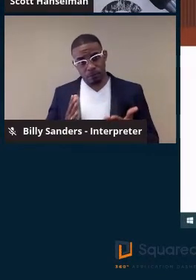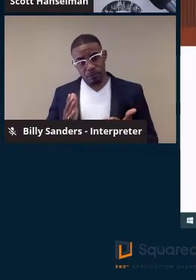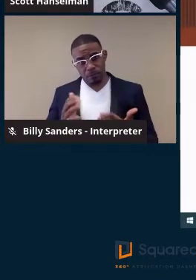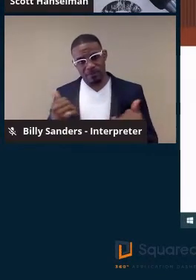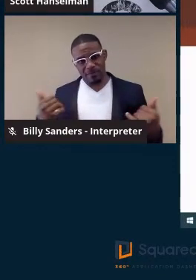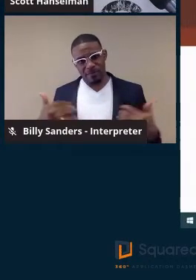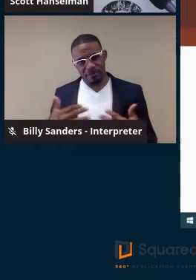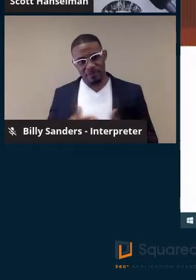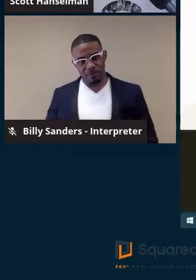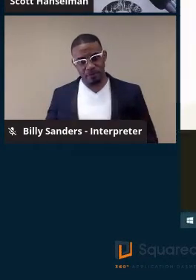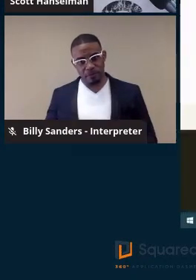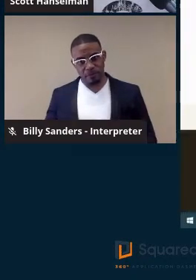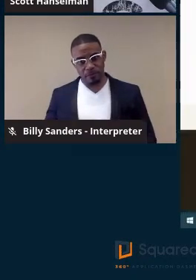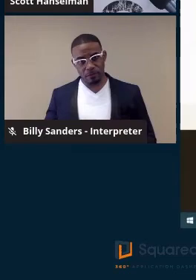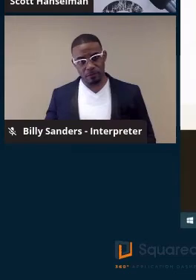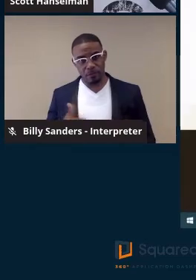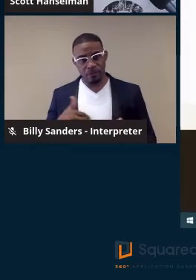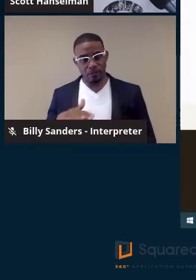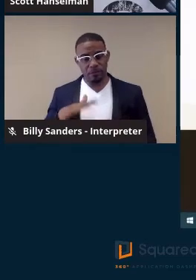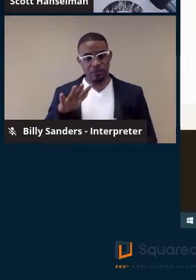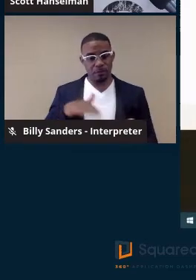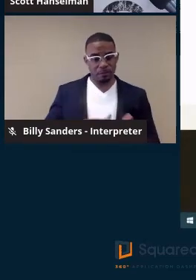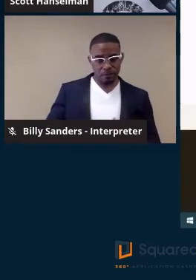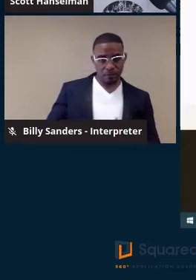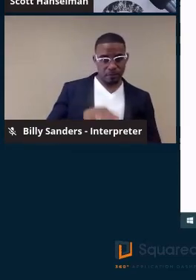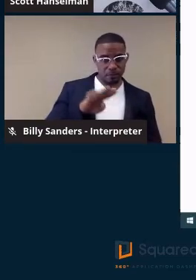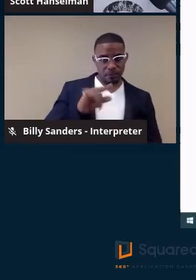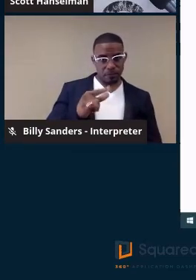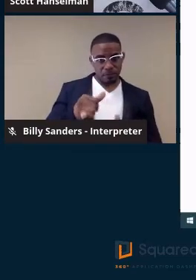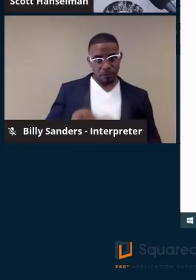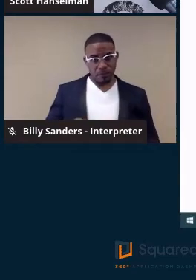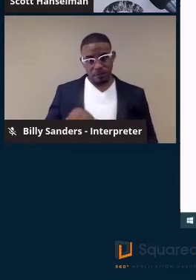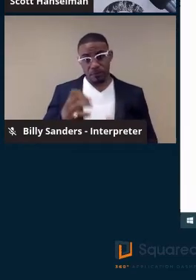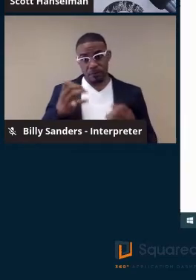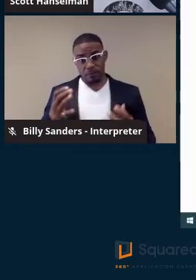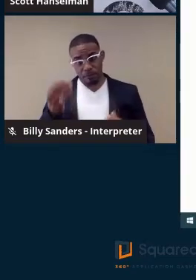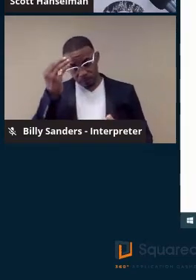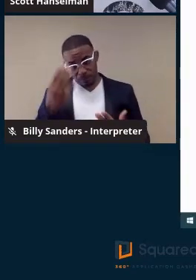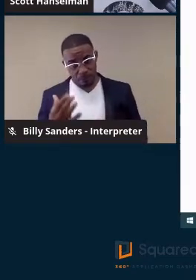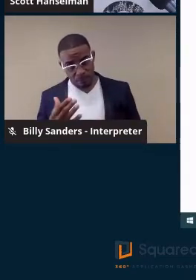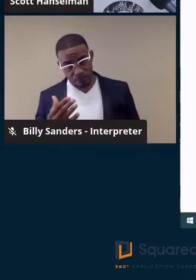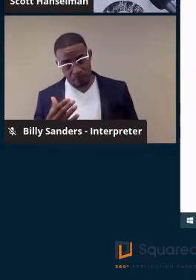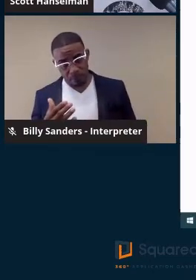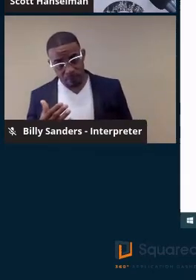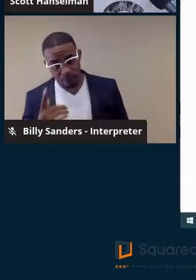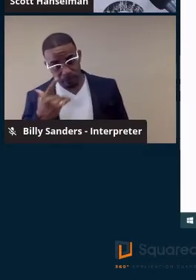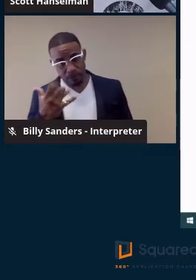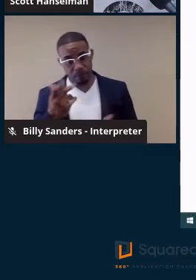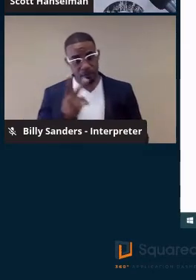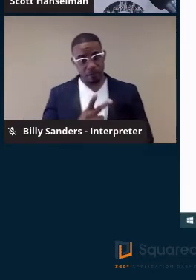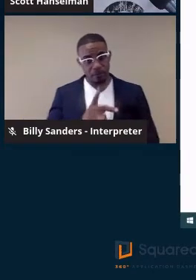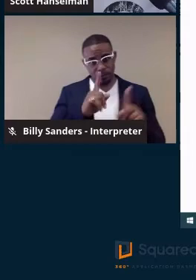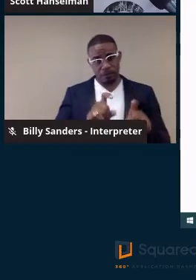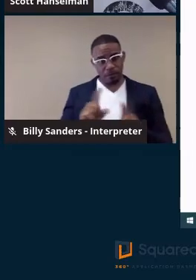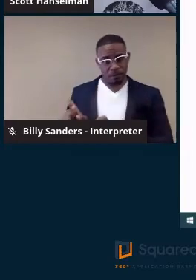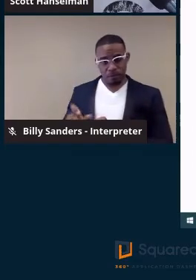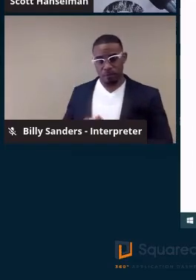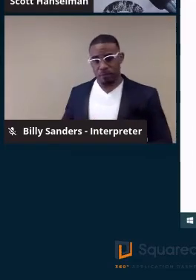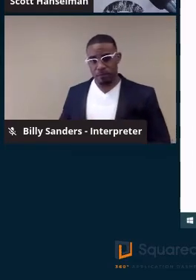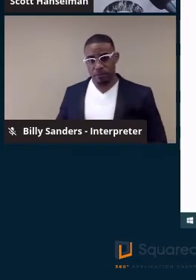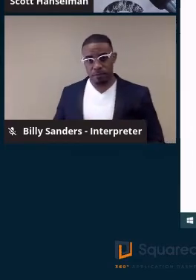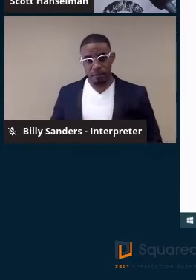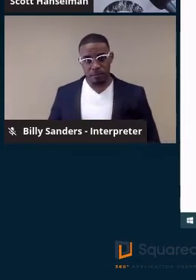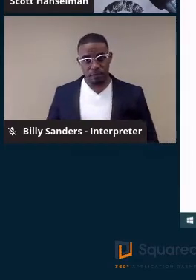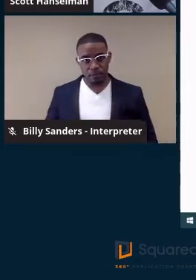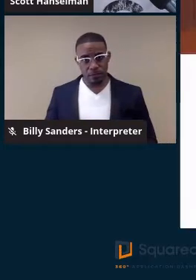fear. I've got about 5,000 blog posts and a lot of information, and I just want to keep testing. So